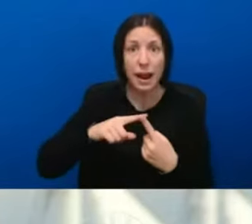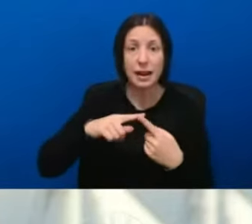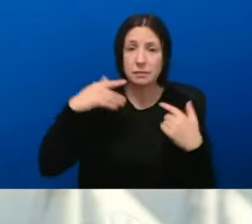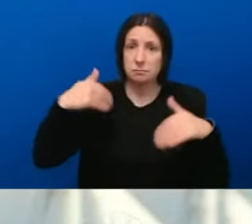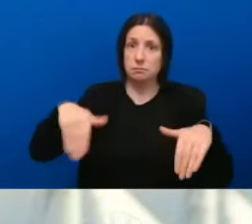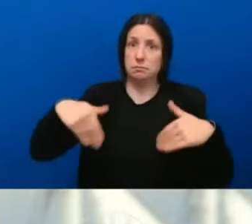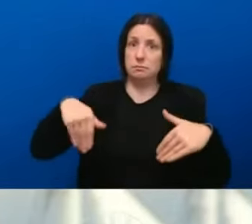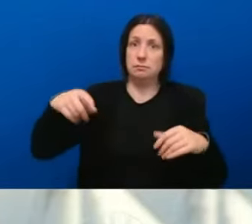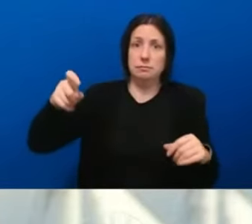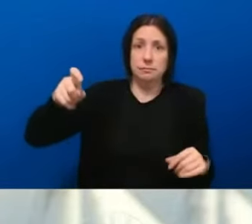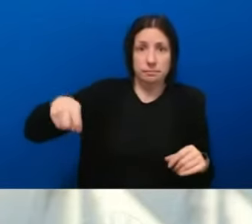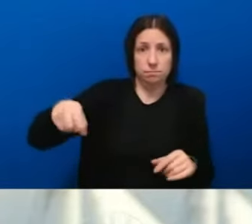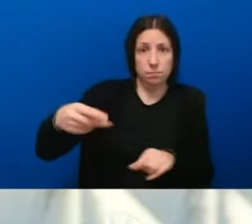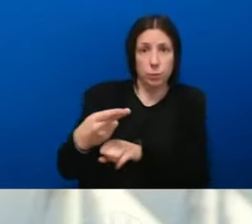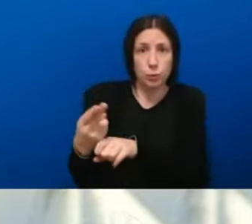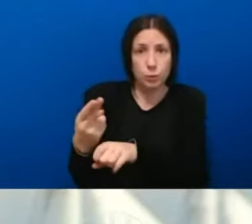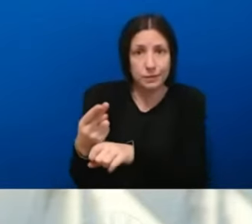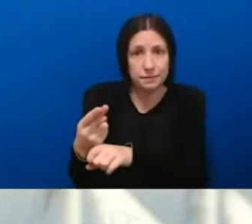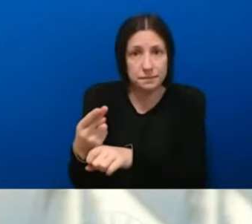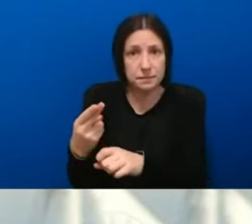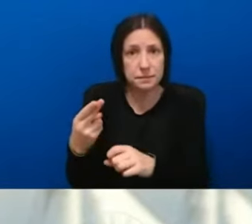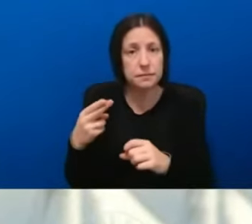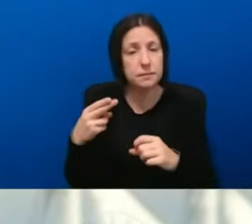extraordinary remedy.